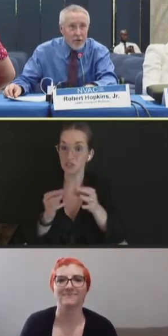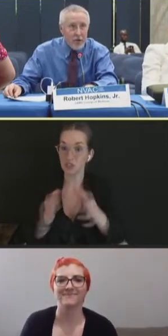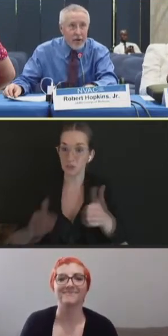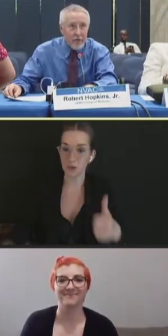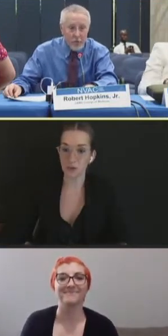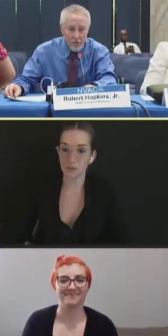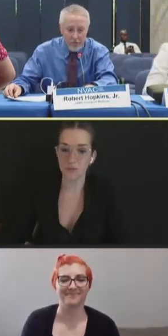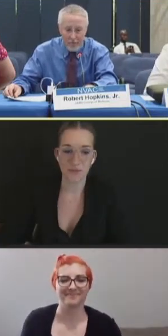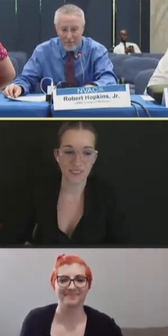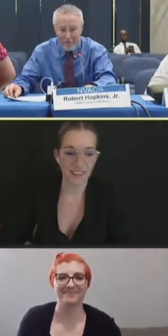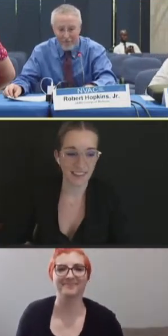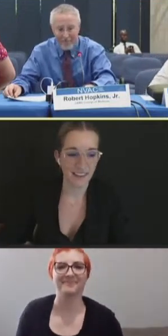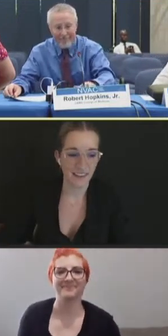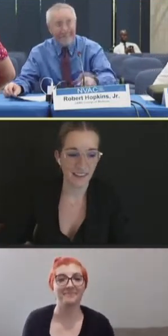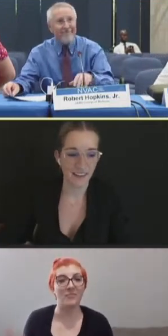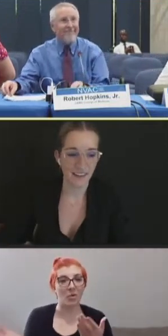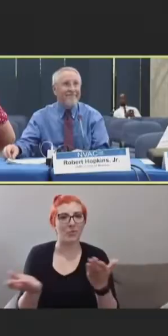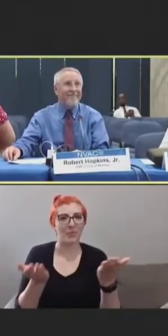You have the floor, sir.